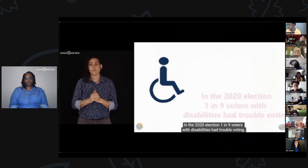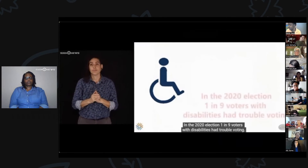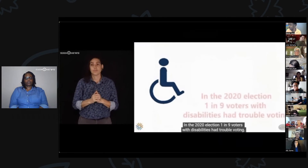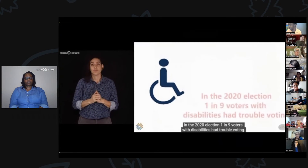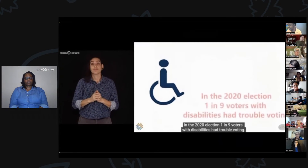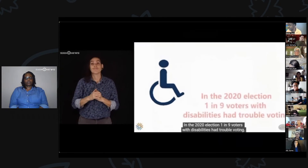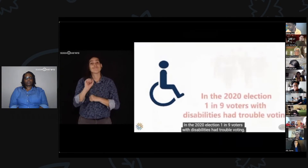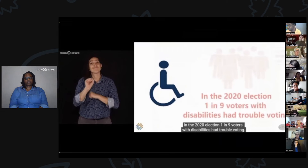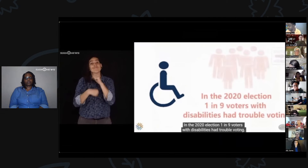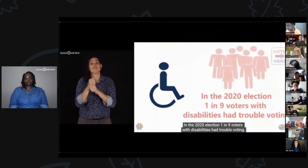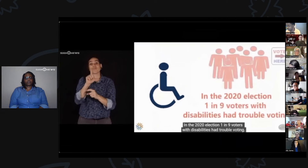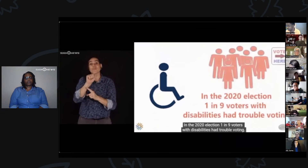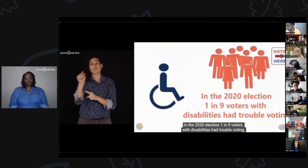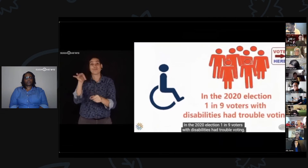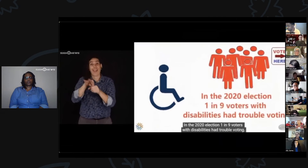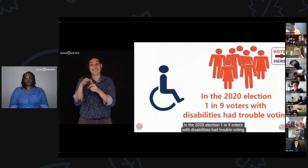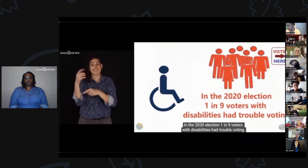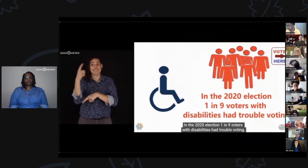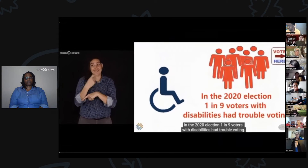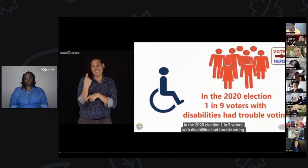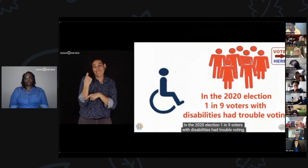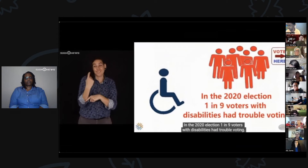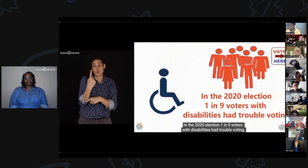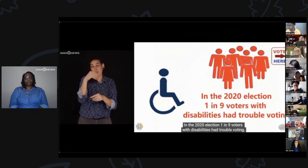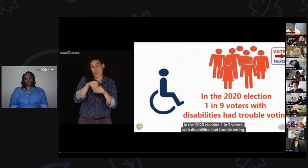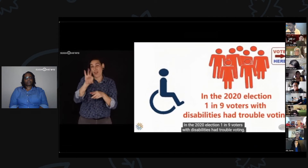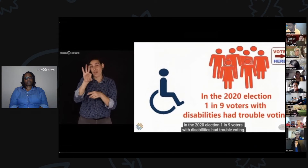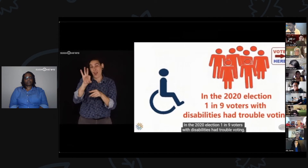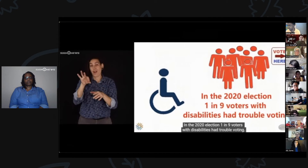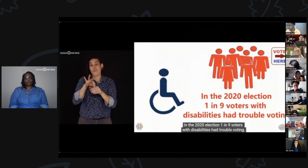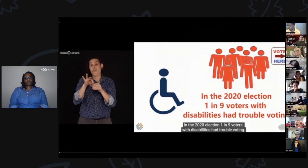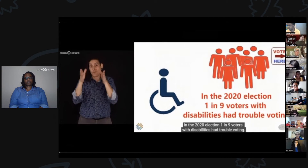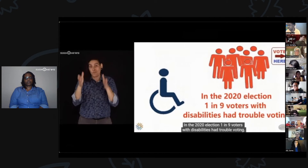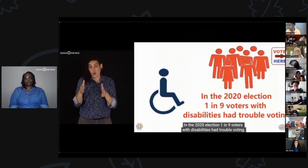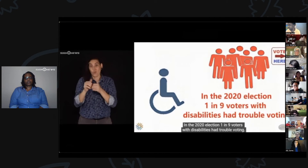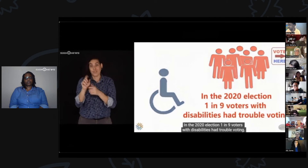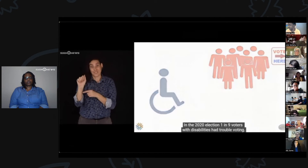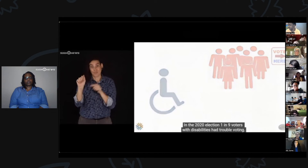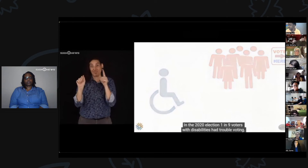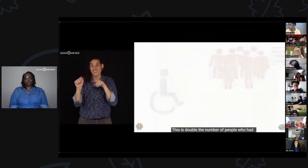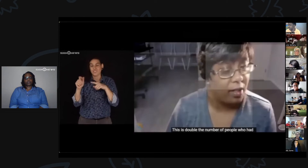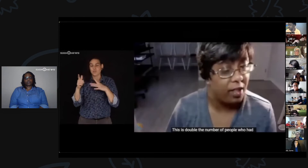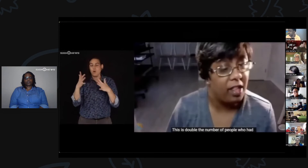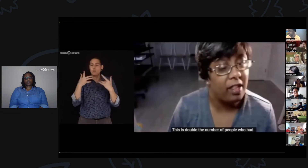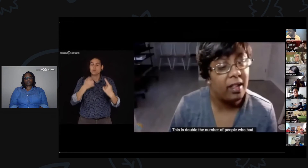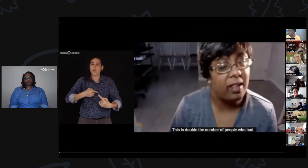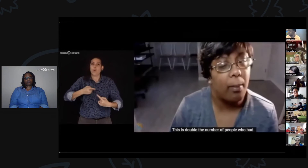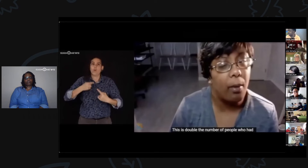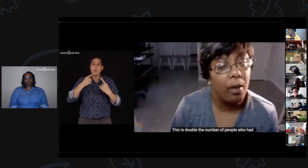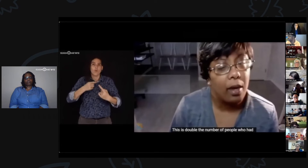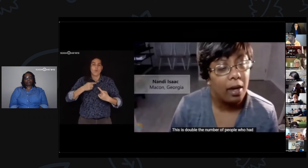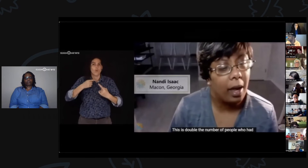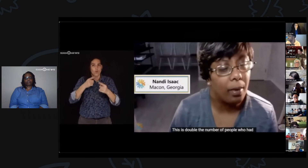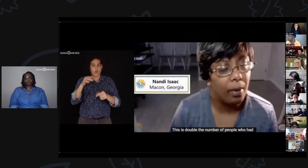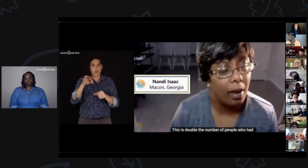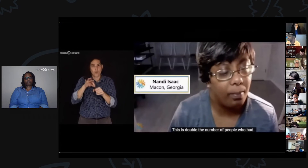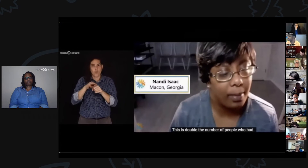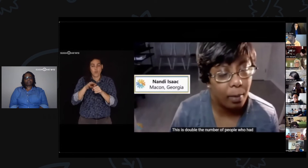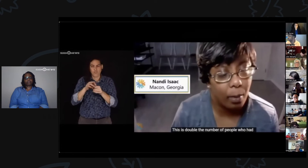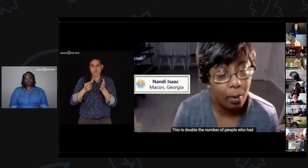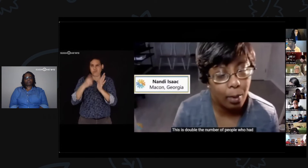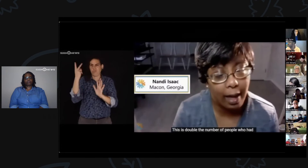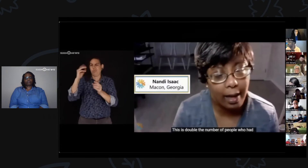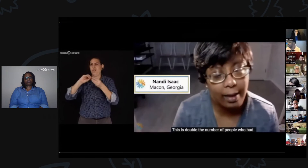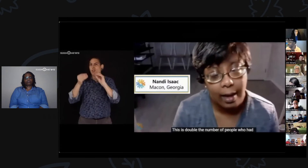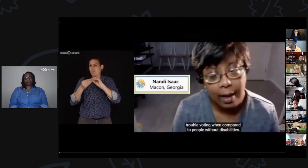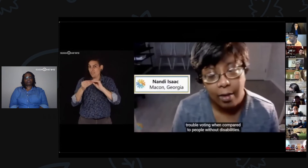the 2020 election, 1 in 9 voters with disabilities had trouble voting. This is a double number of people